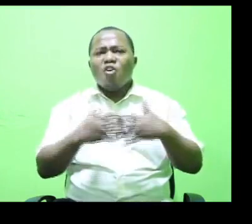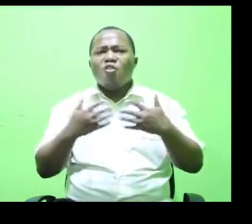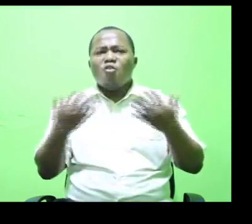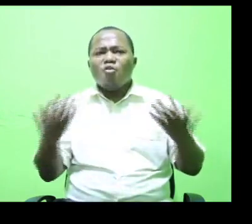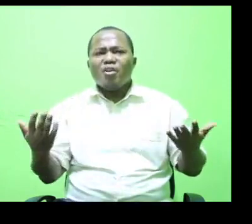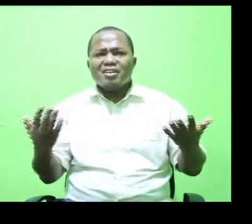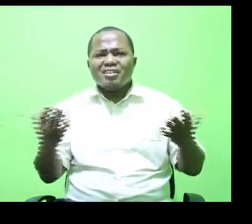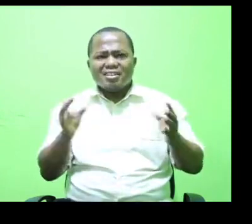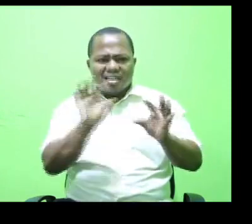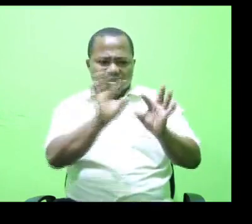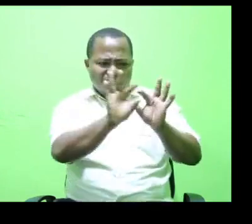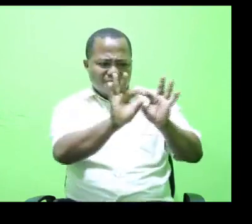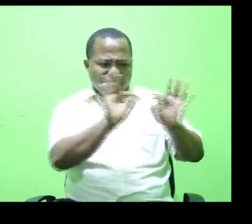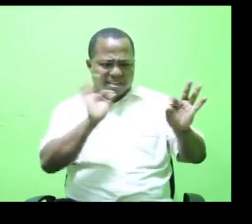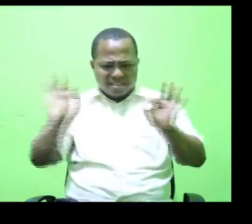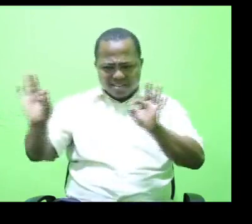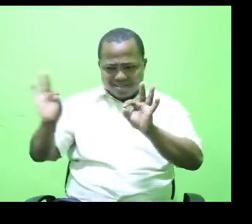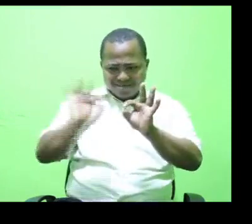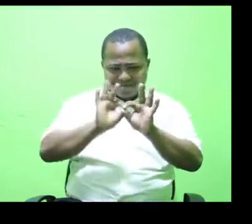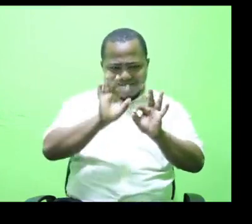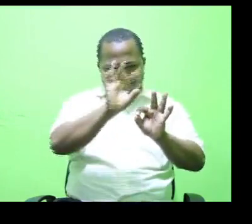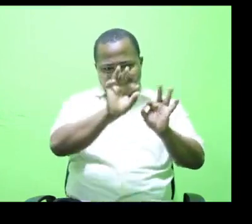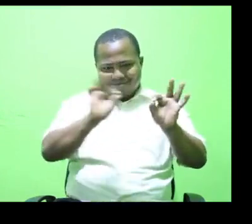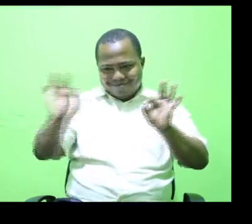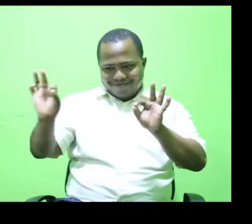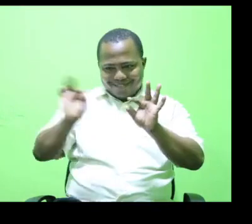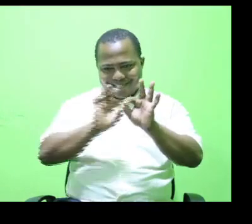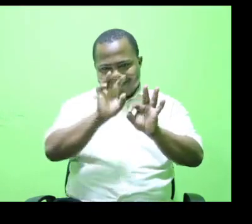which is matching item.